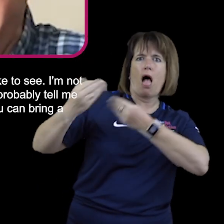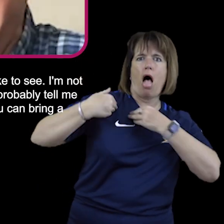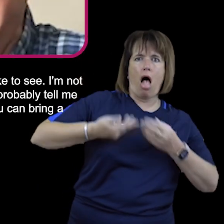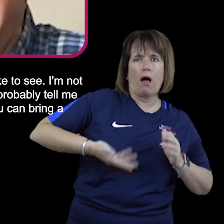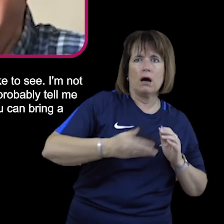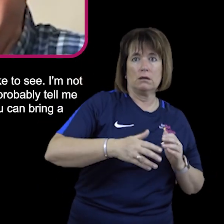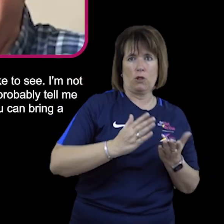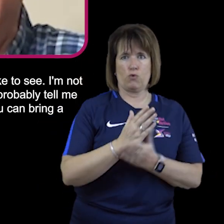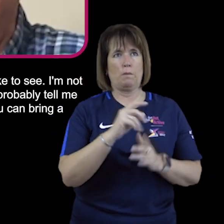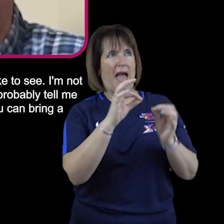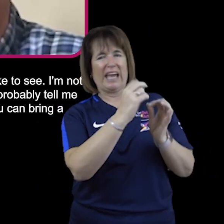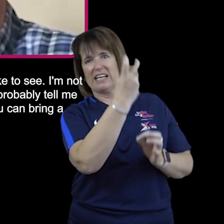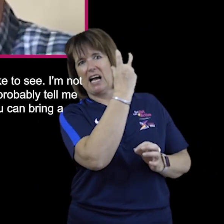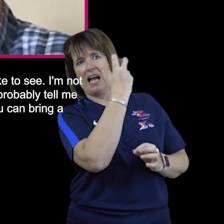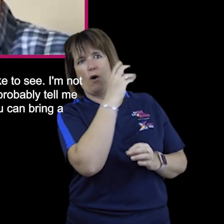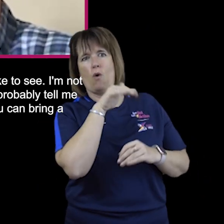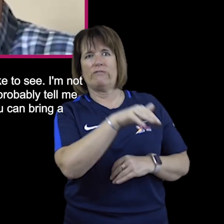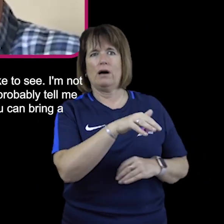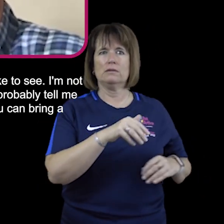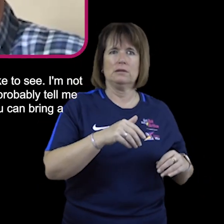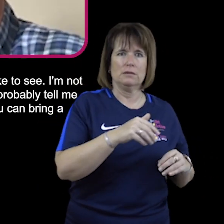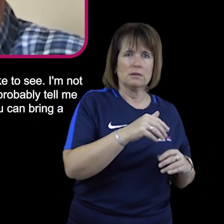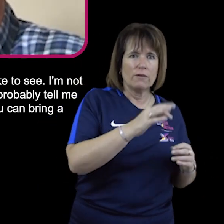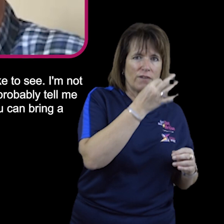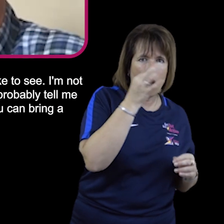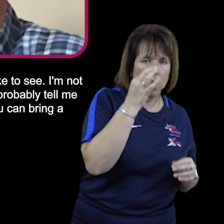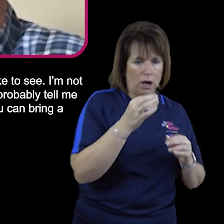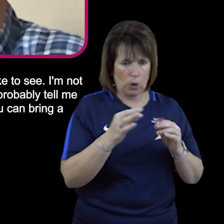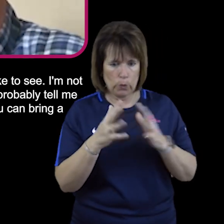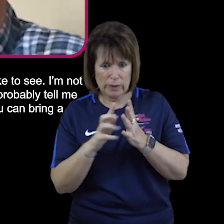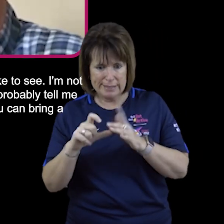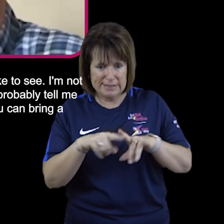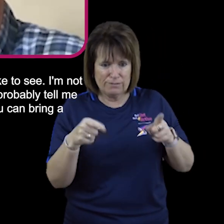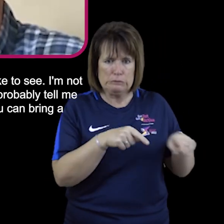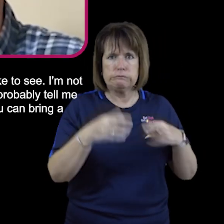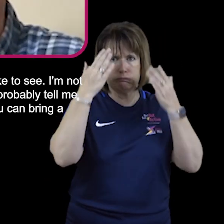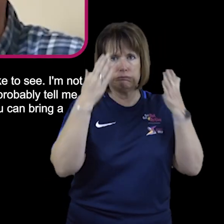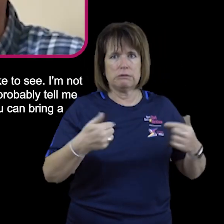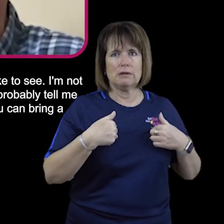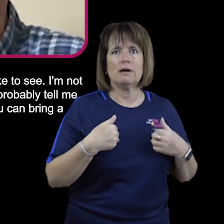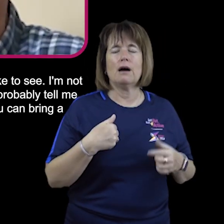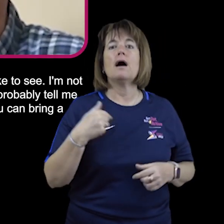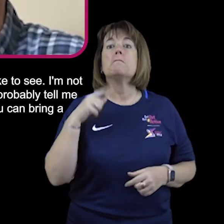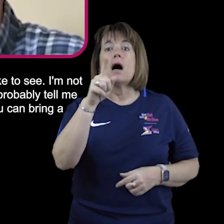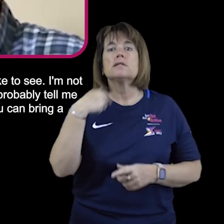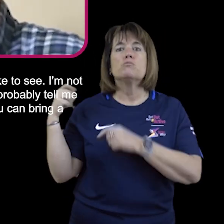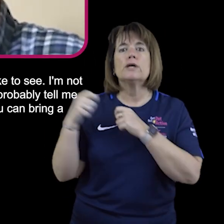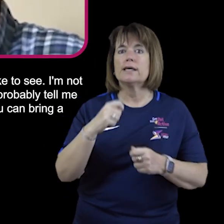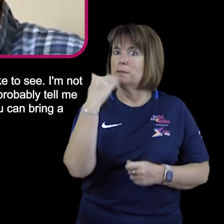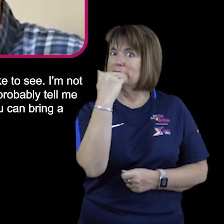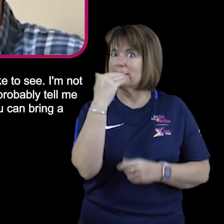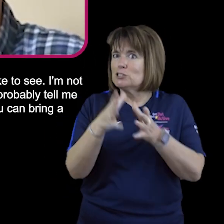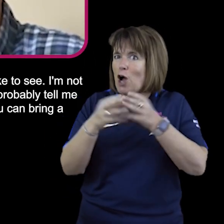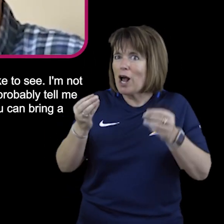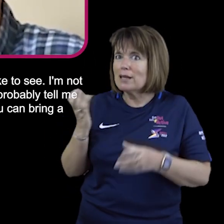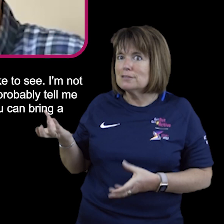gardening. Don't give me any responsibility in any way, because Becky would probably tell me off because I don't know a weed from a flower.